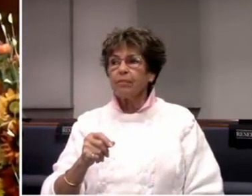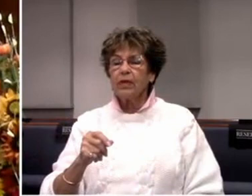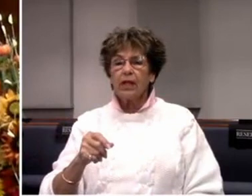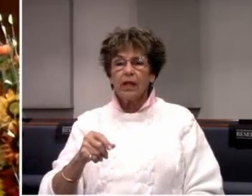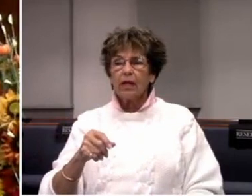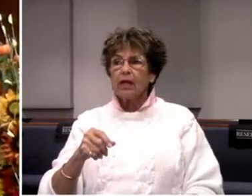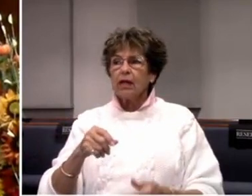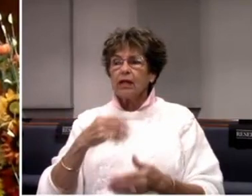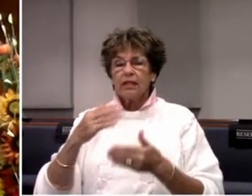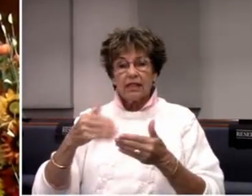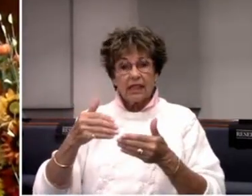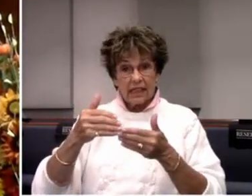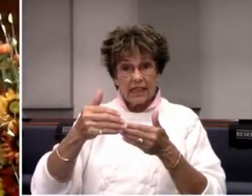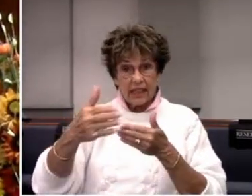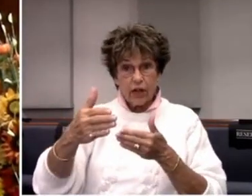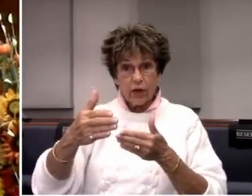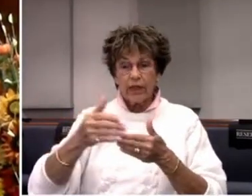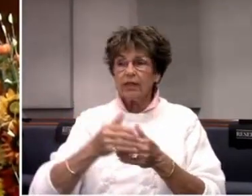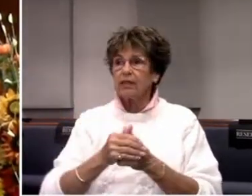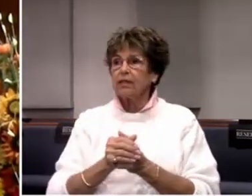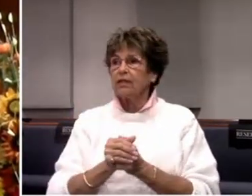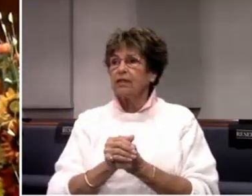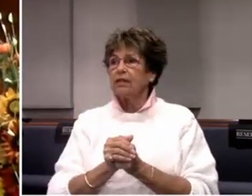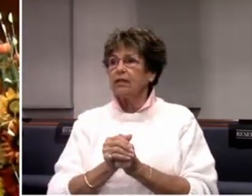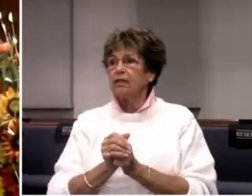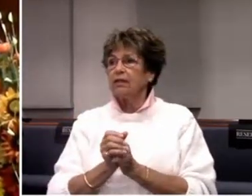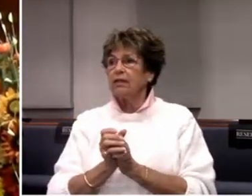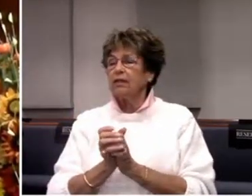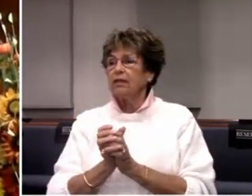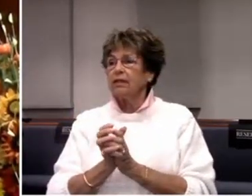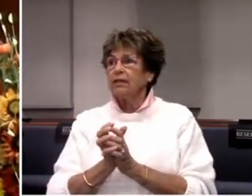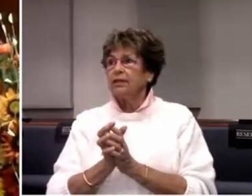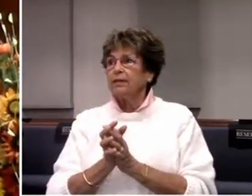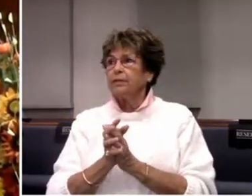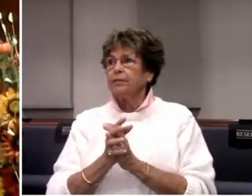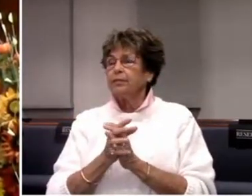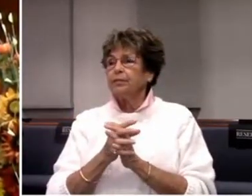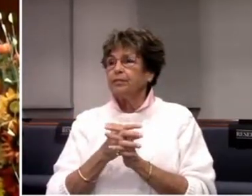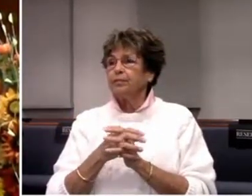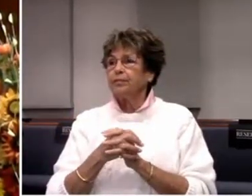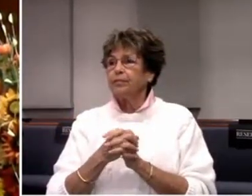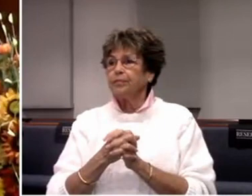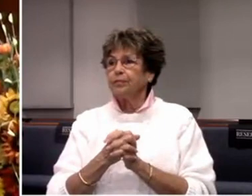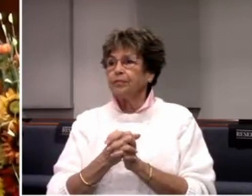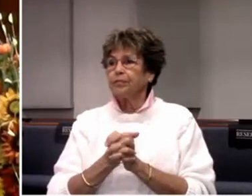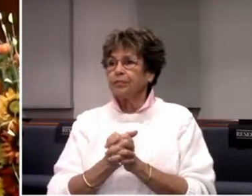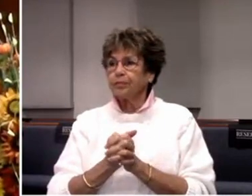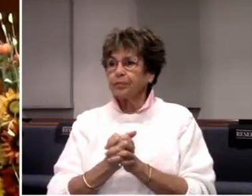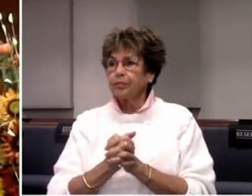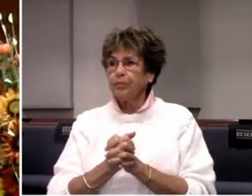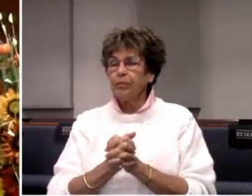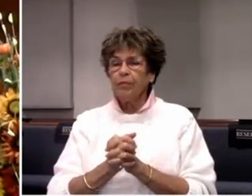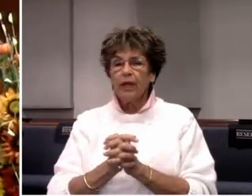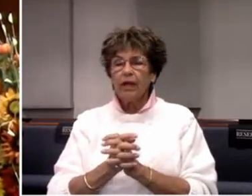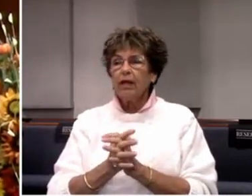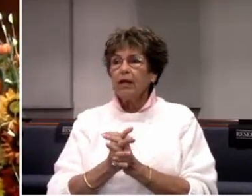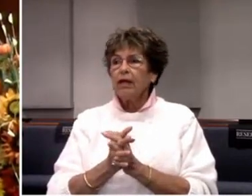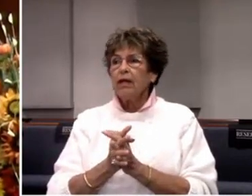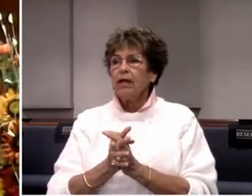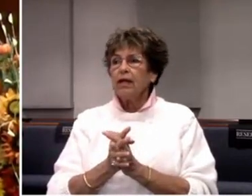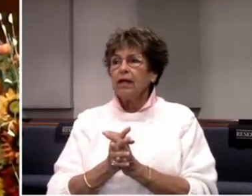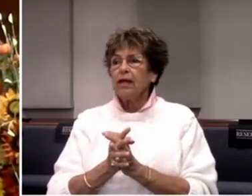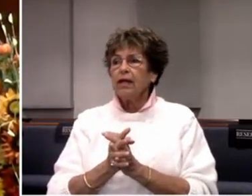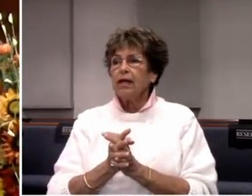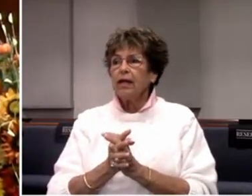that will take us through chapter 12, 13, 14, 15, and 16 in the second half of the book of Romans. You know